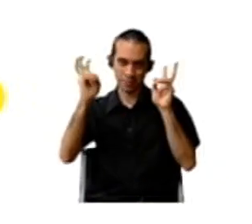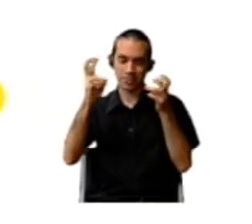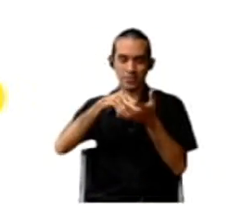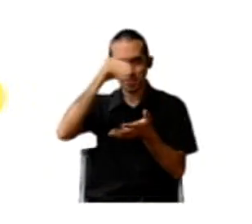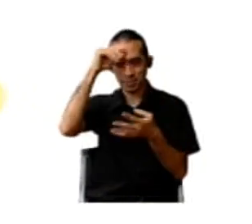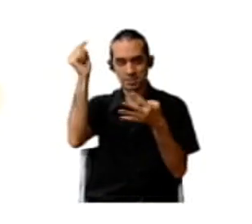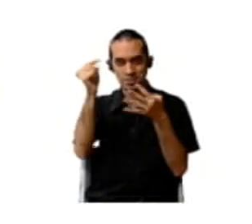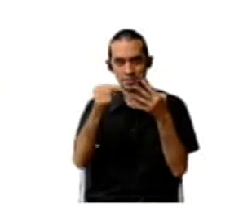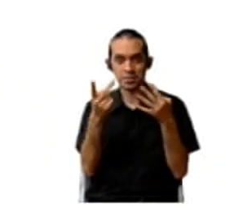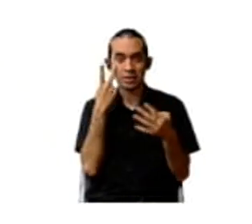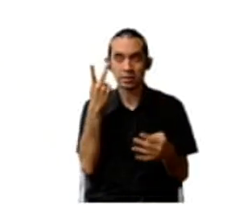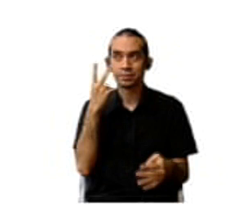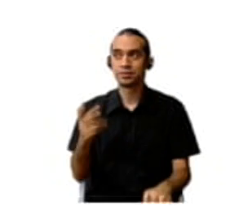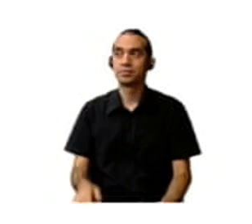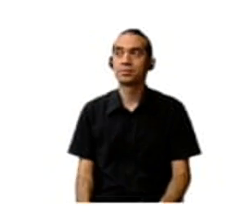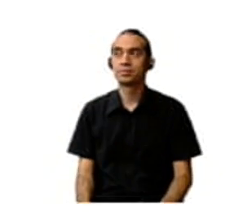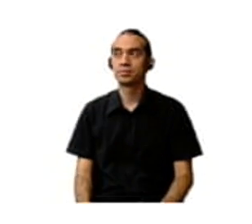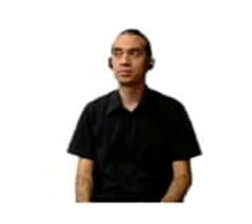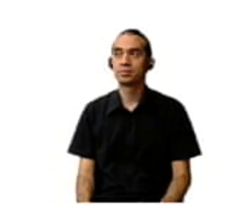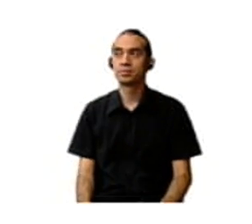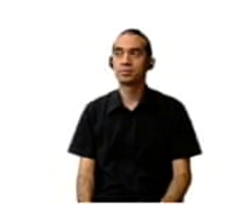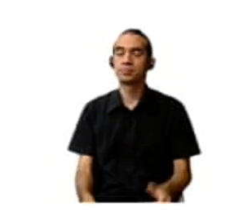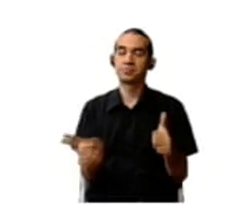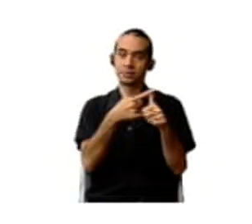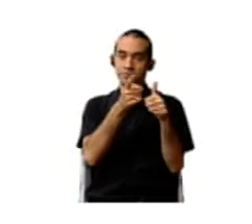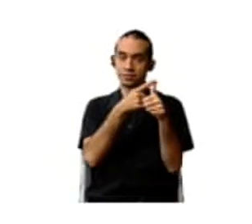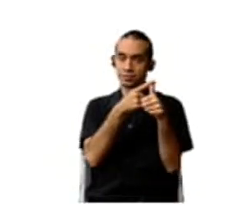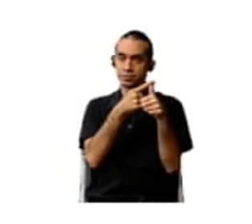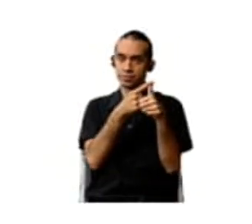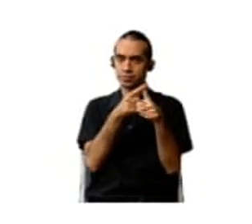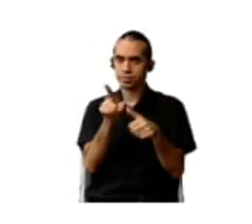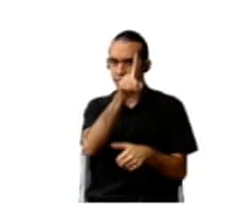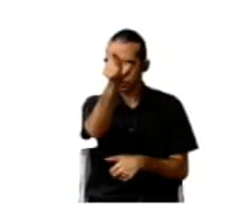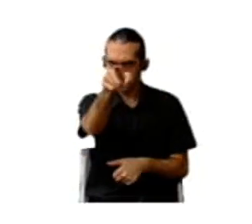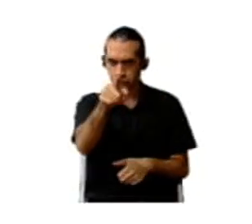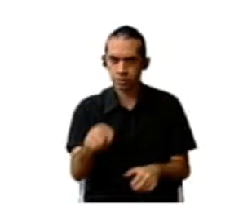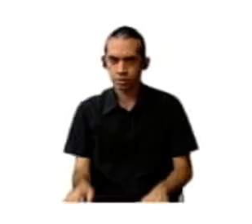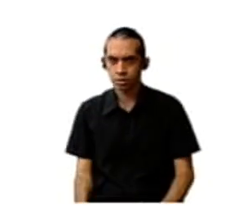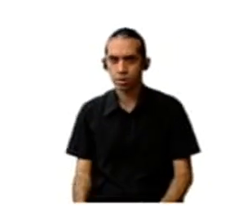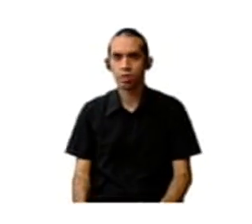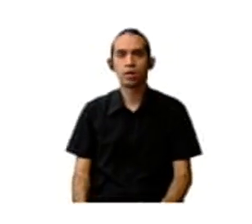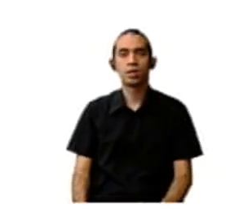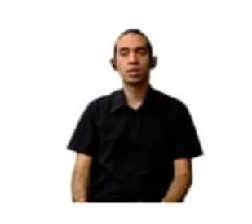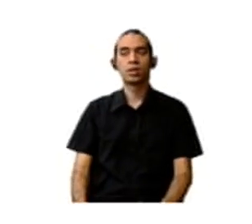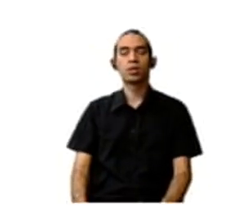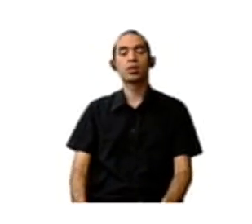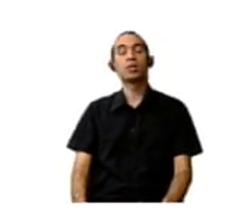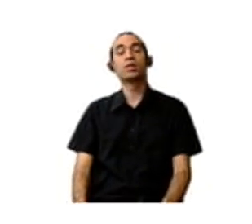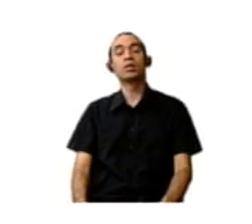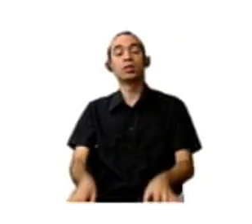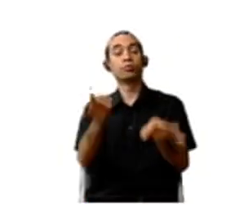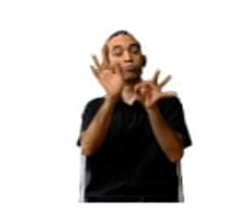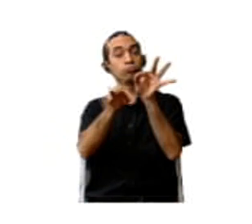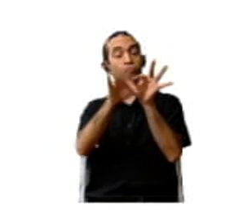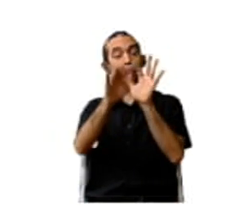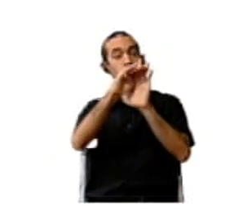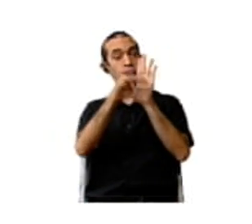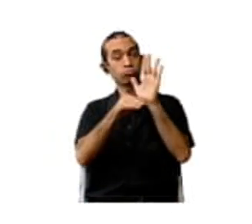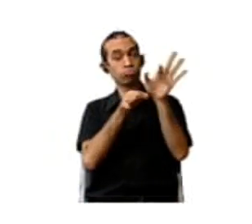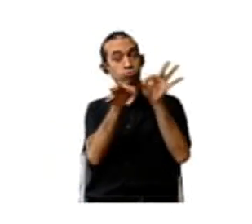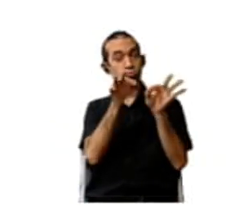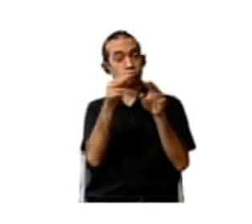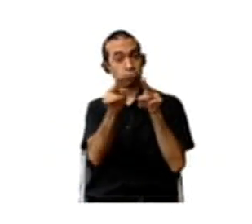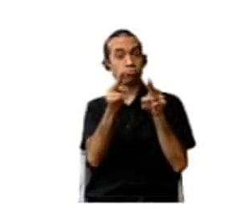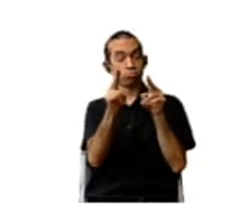hoy. Vamos a ver, Charlie. First, can you read simple instructions and